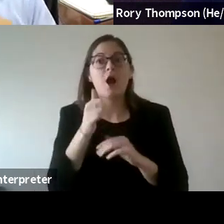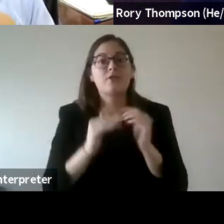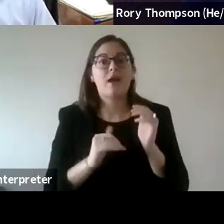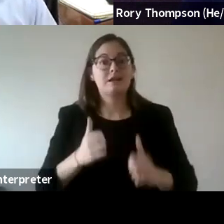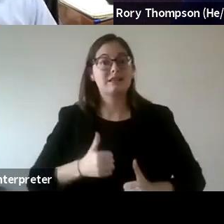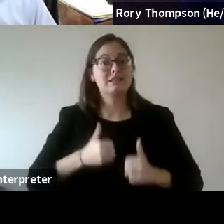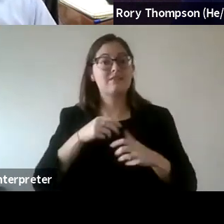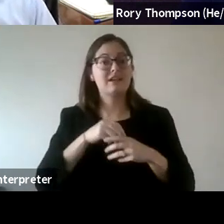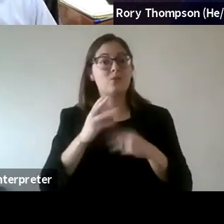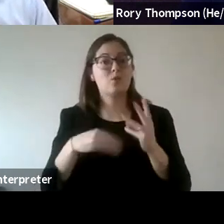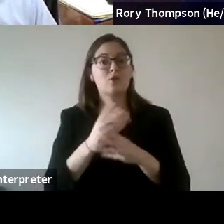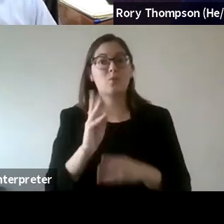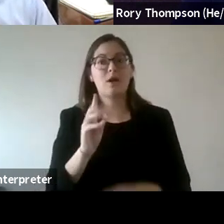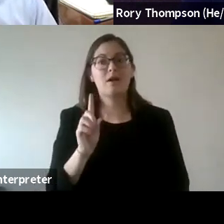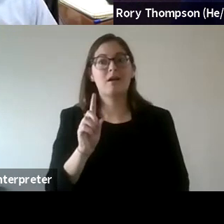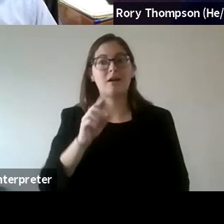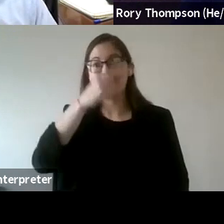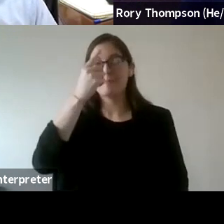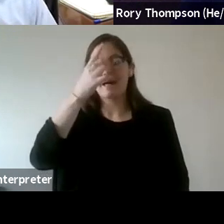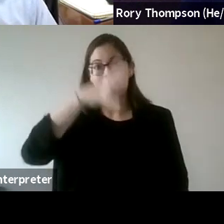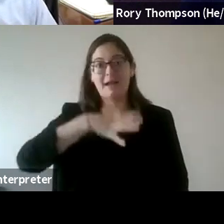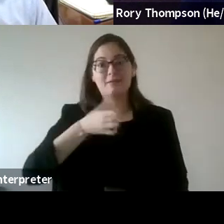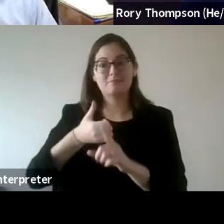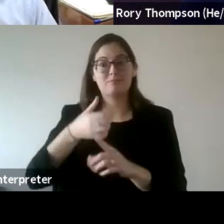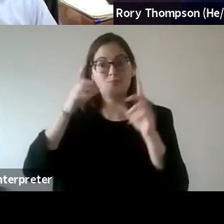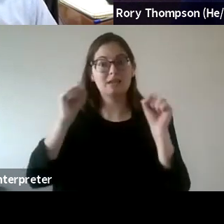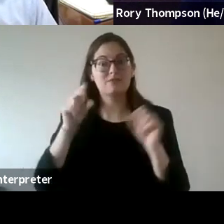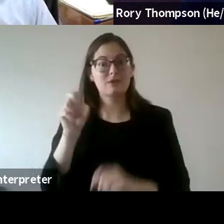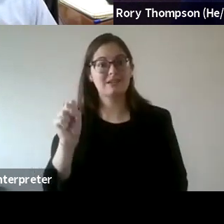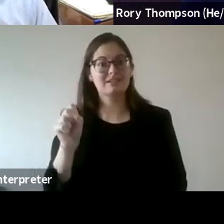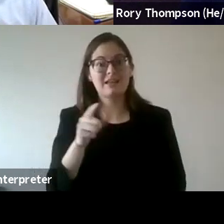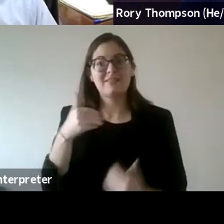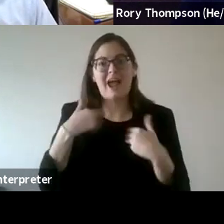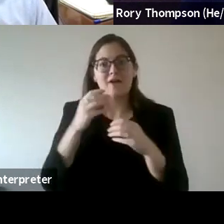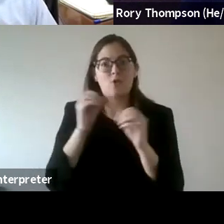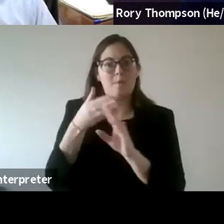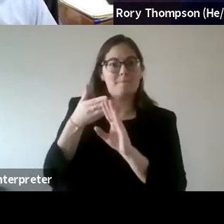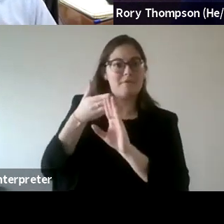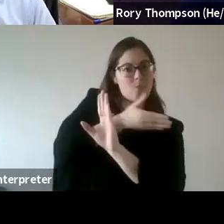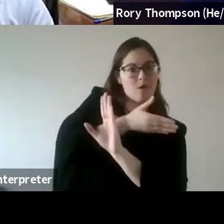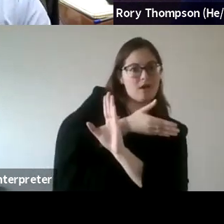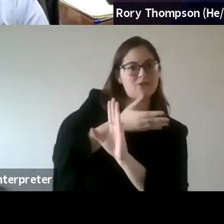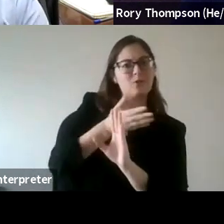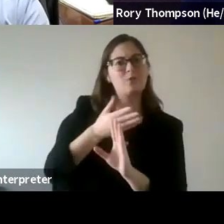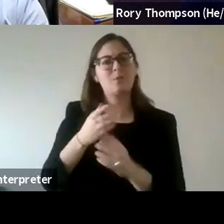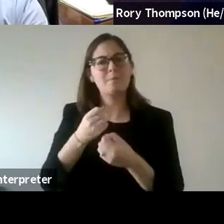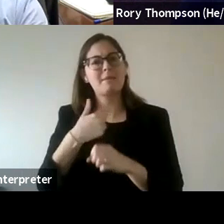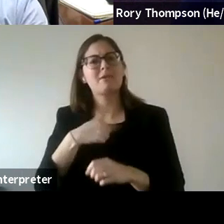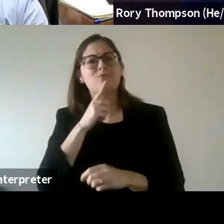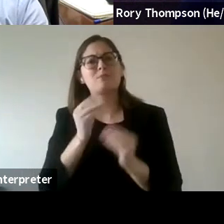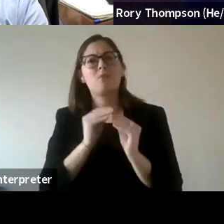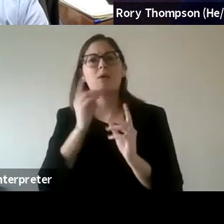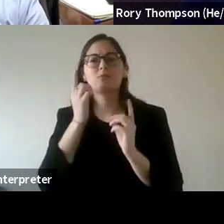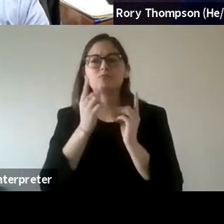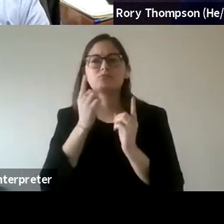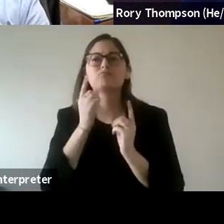been president of the United States. Like, they have no before. And so it really made me be more reflective when I learned that. The other thing I like